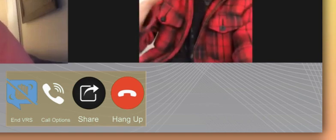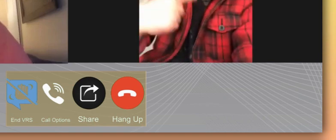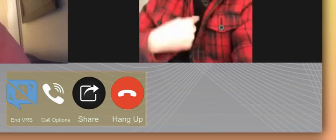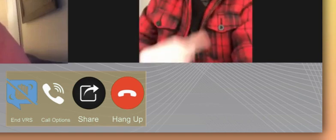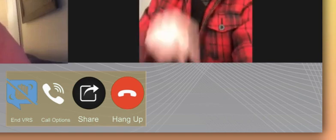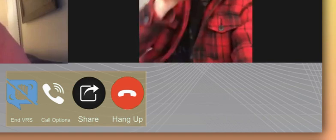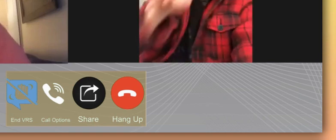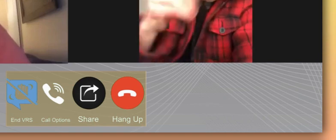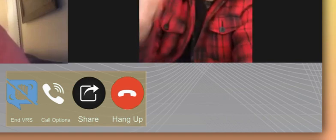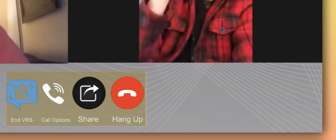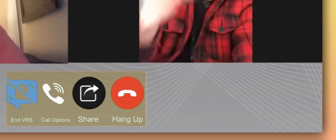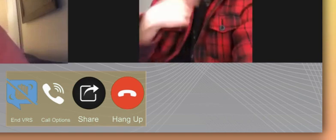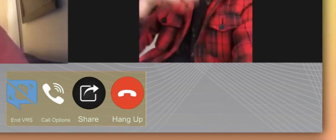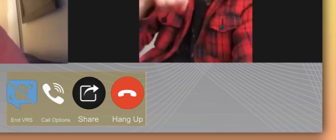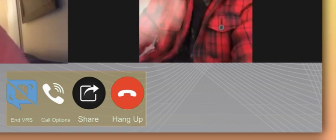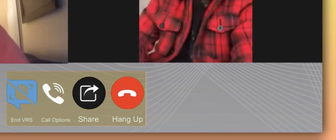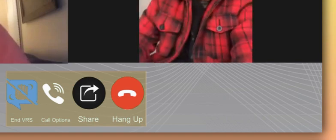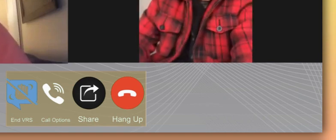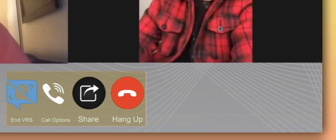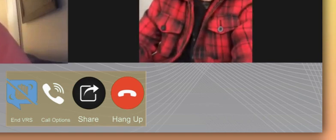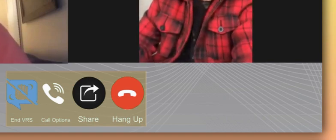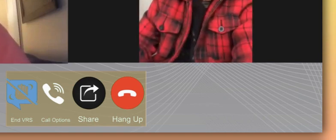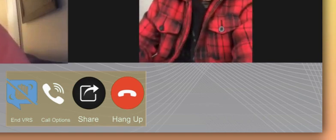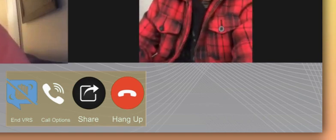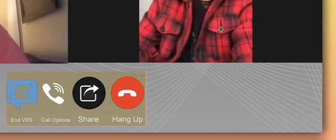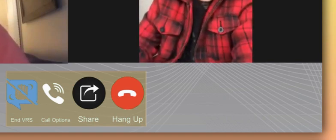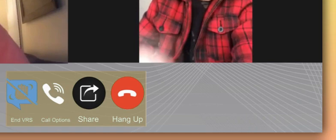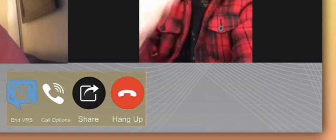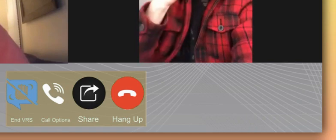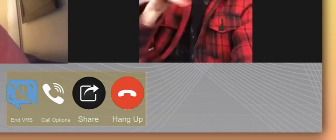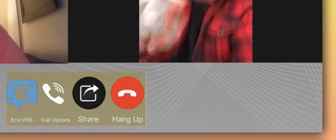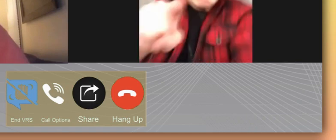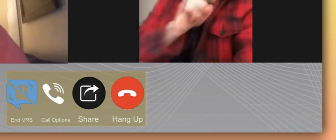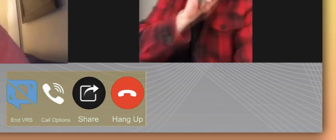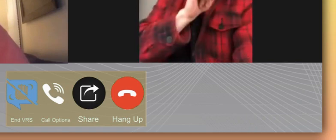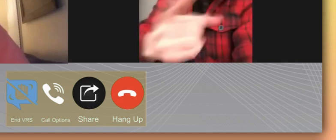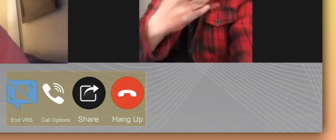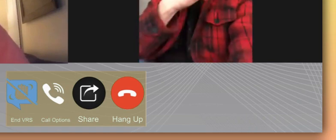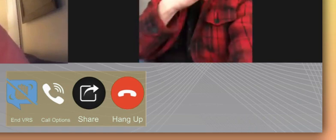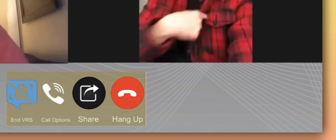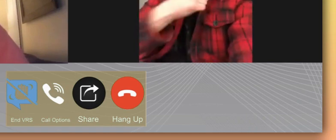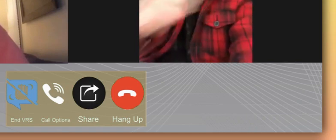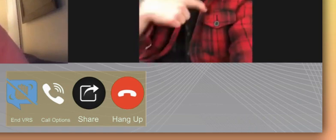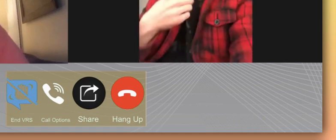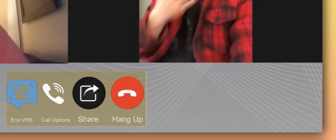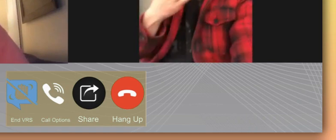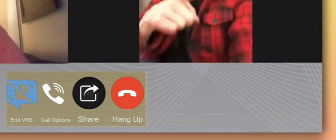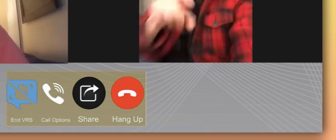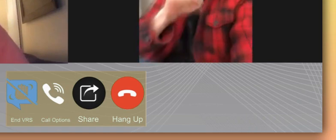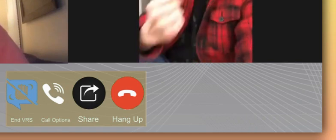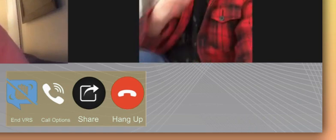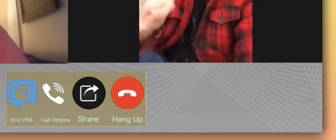That's why. They don't know me. You do. So if you really